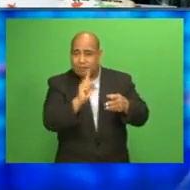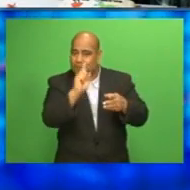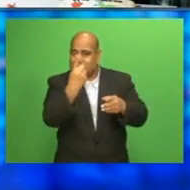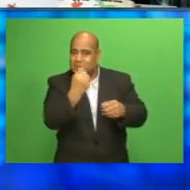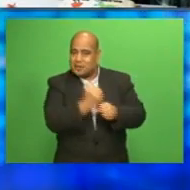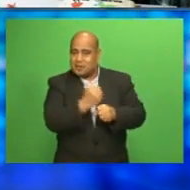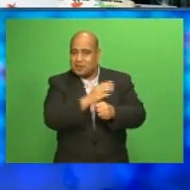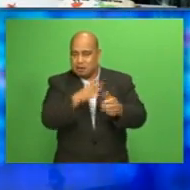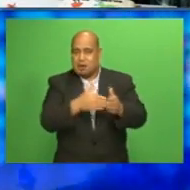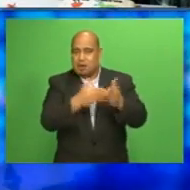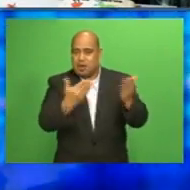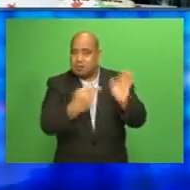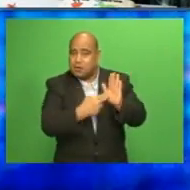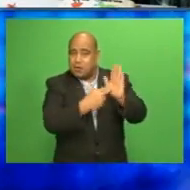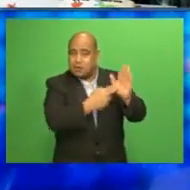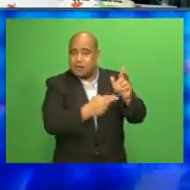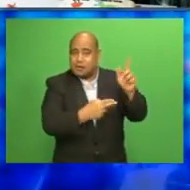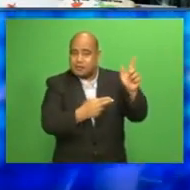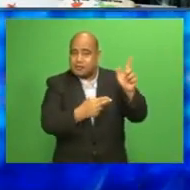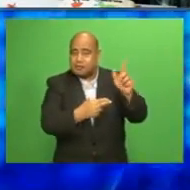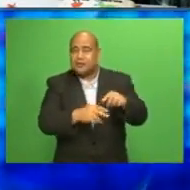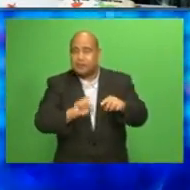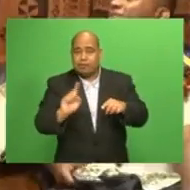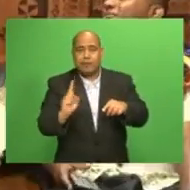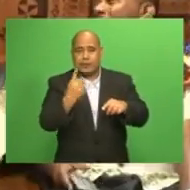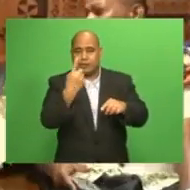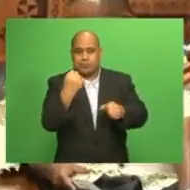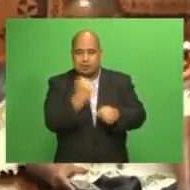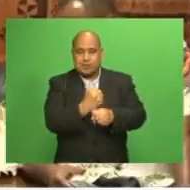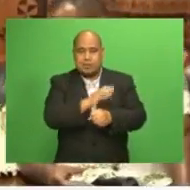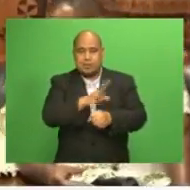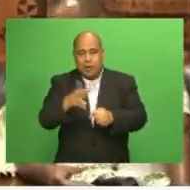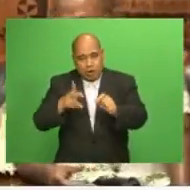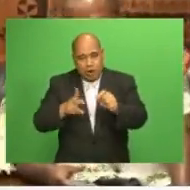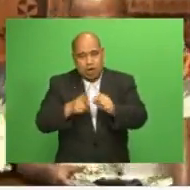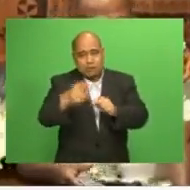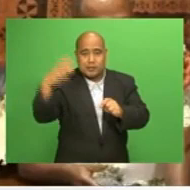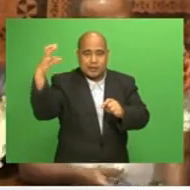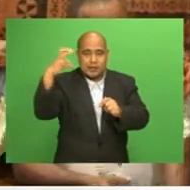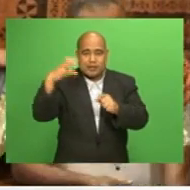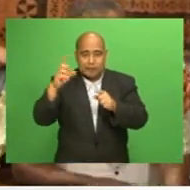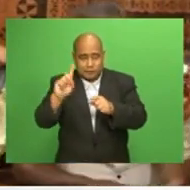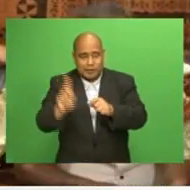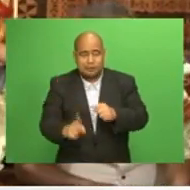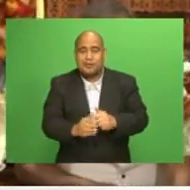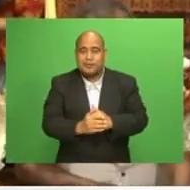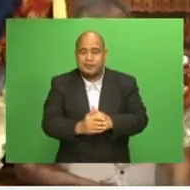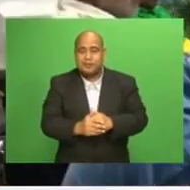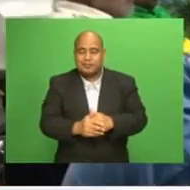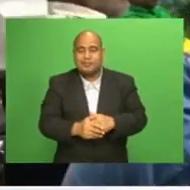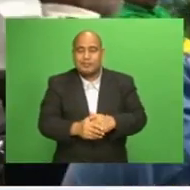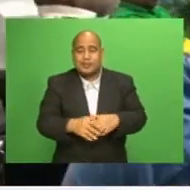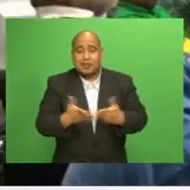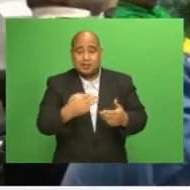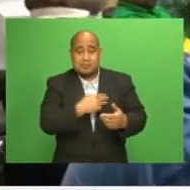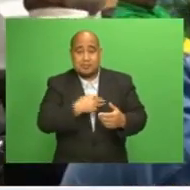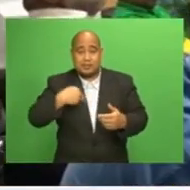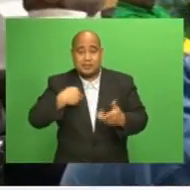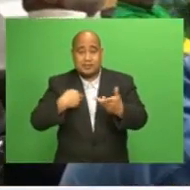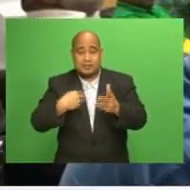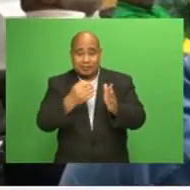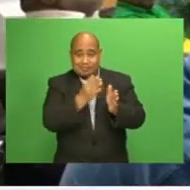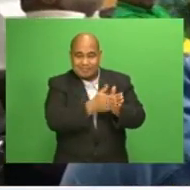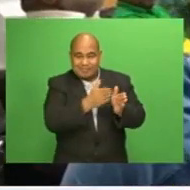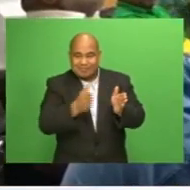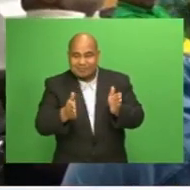develop an entire facility run on solar energy. The initiative was opened last night by the Minister of Infrastructure, John Usamate, and Minister